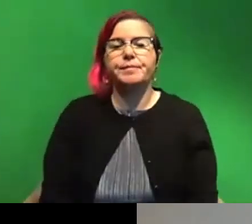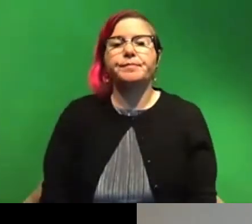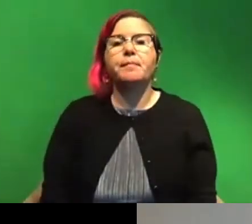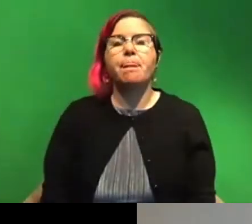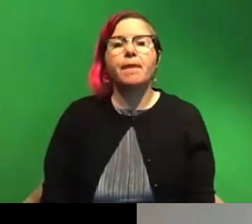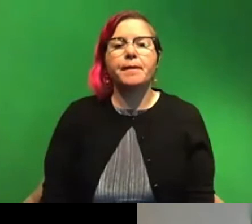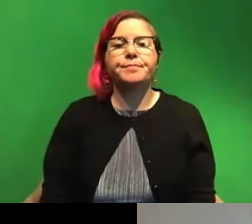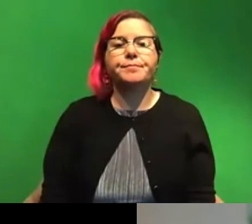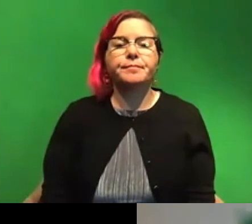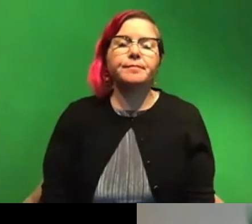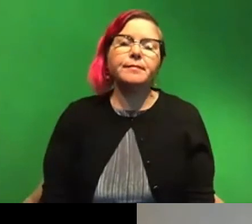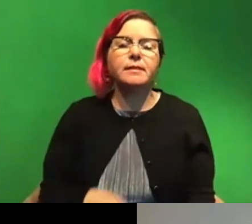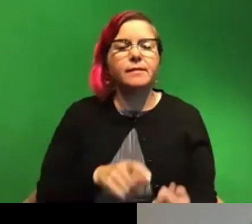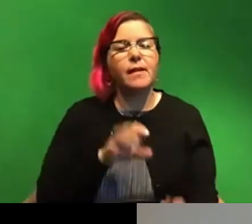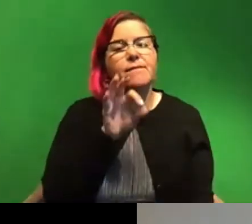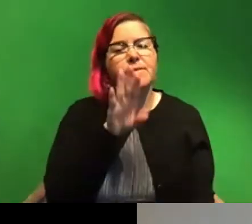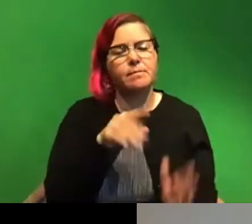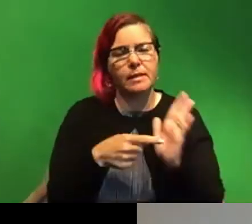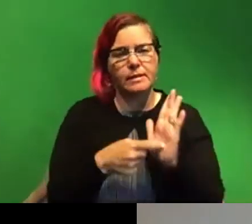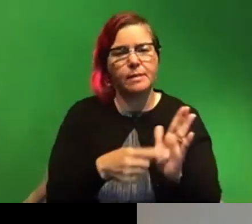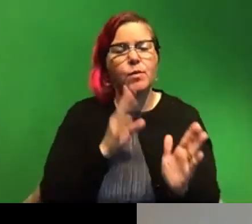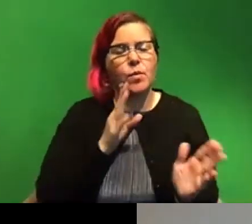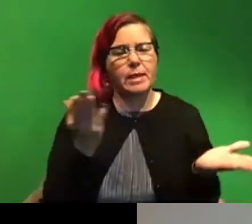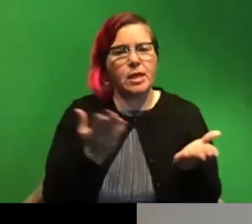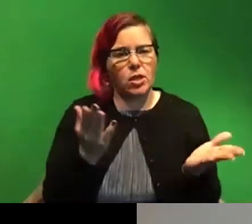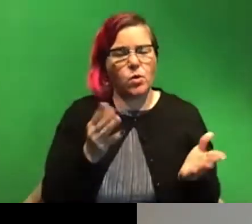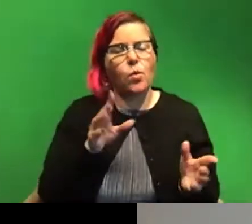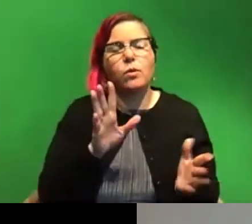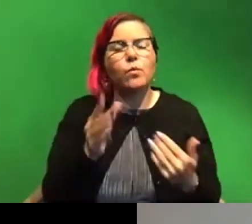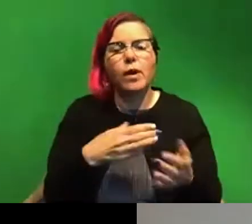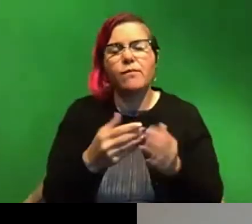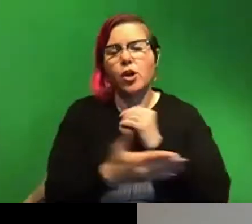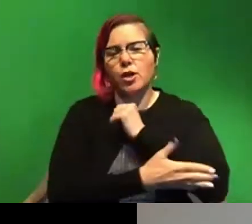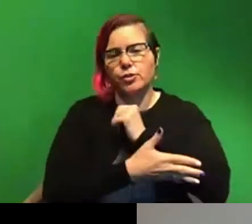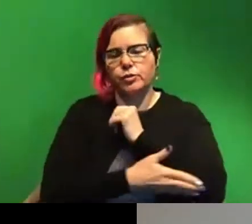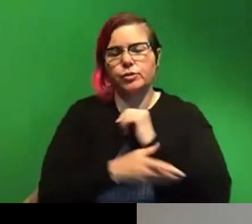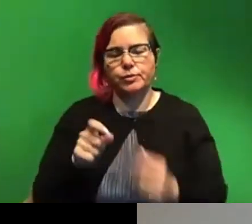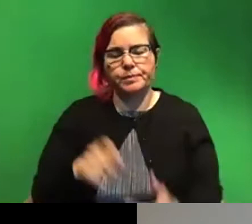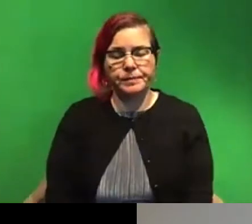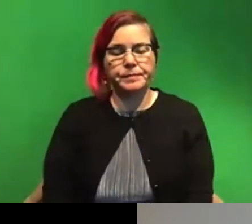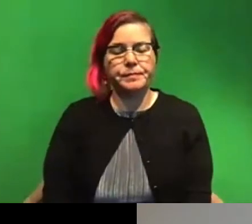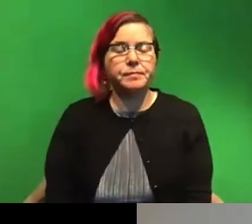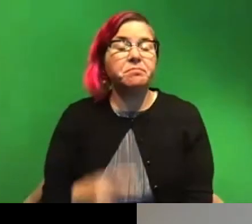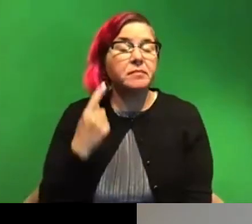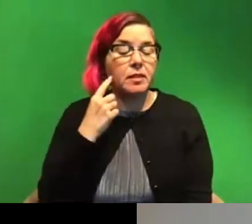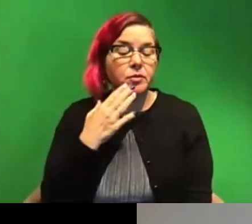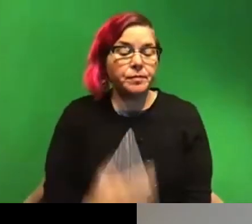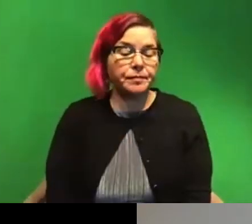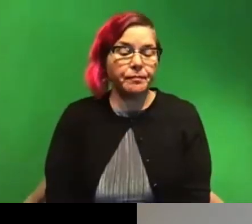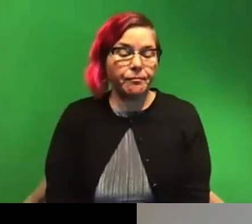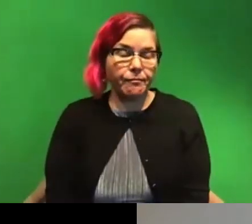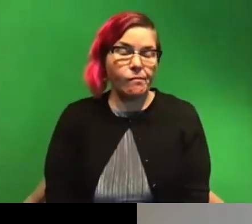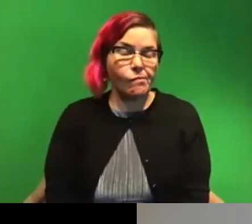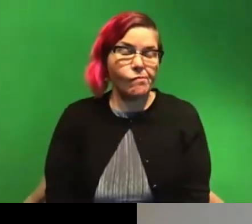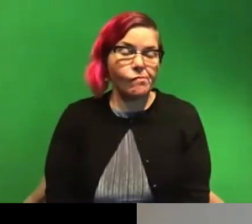moderators for like Facebook are going to be here or in that country. Right. Cool. Sounds good. All right.